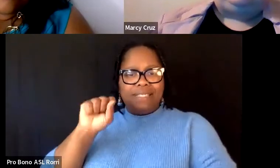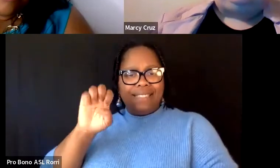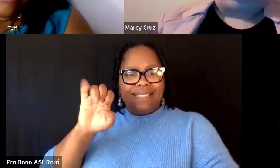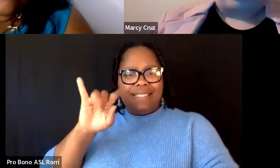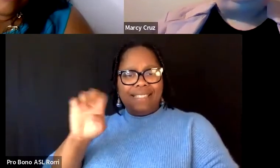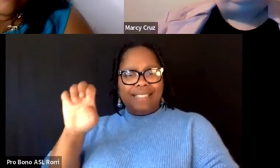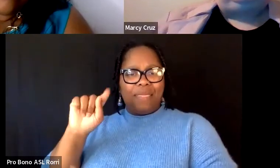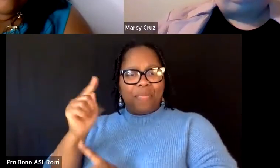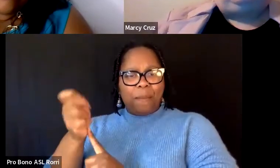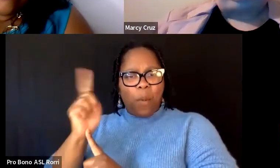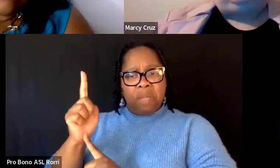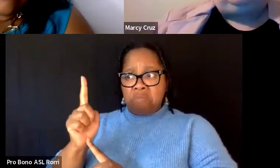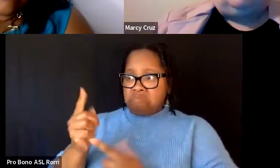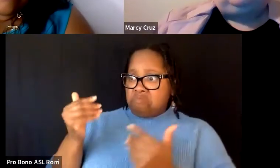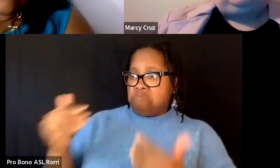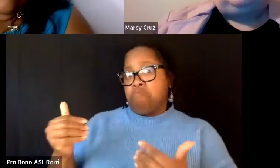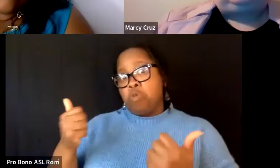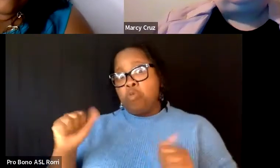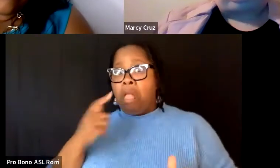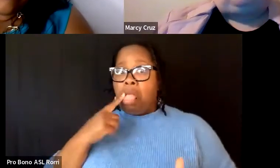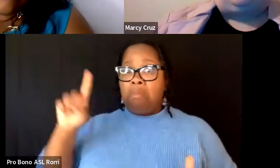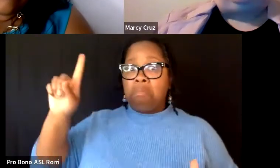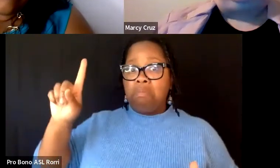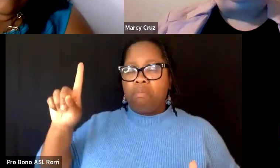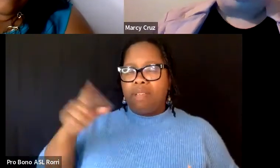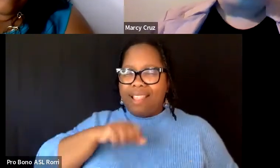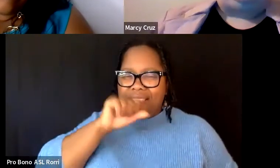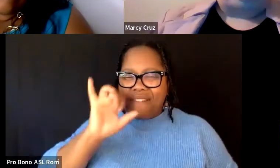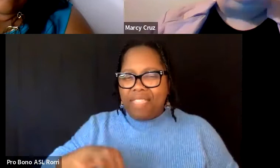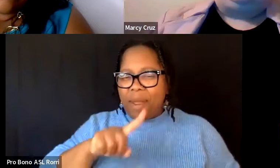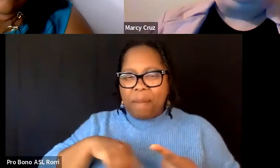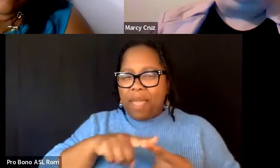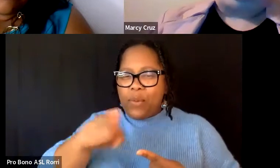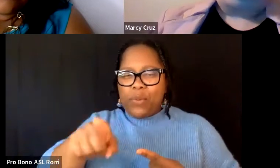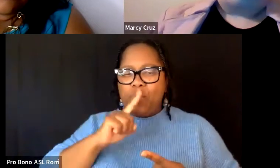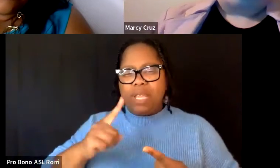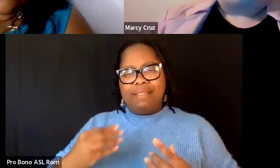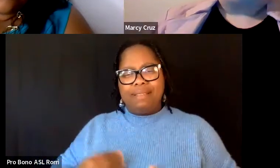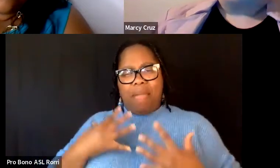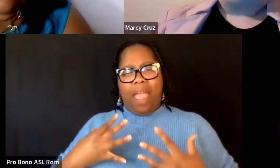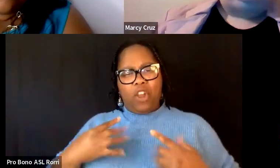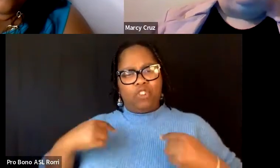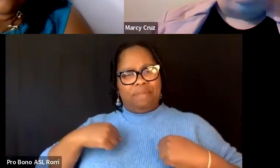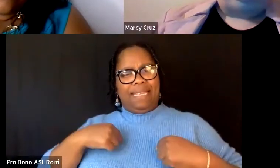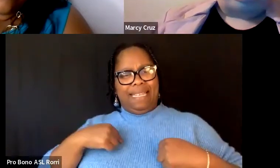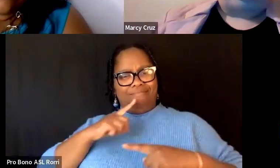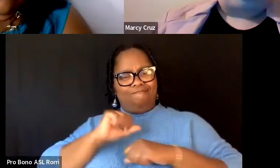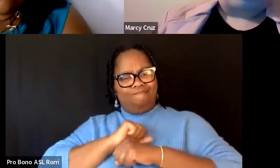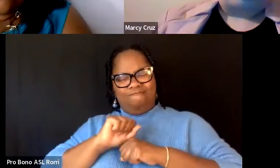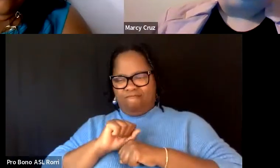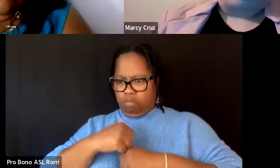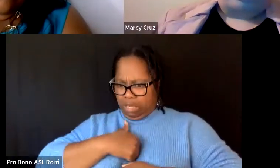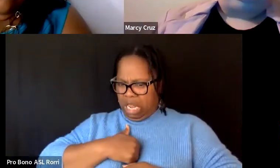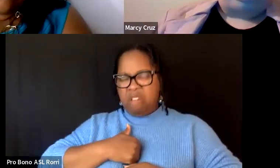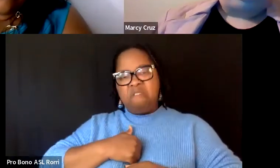it. That's one of the things that I've always loved about you, and it's so inspiring. It inspires me actually to keep going, because